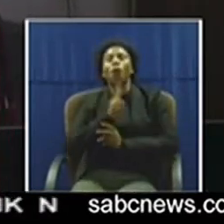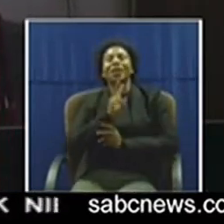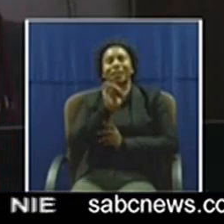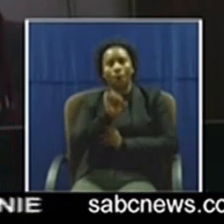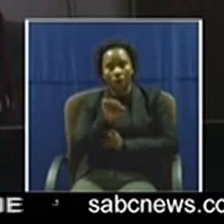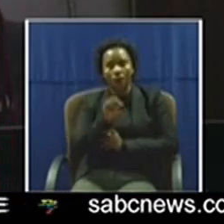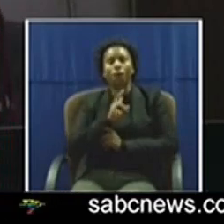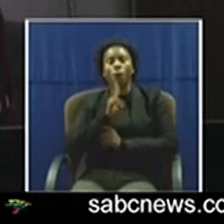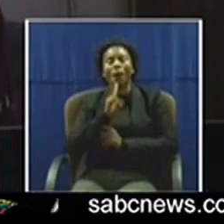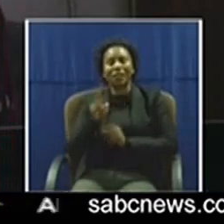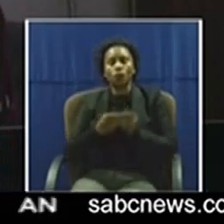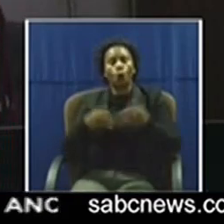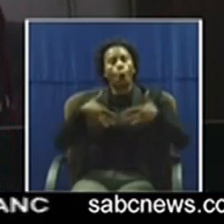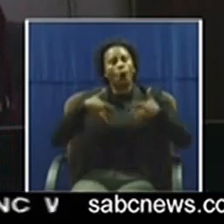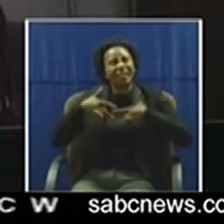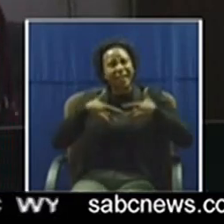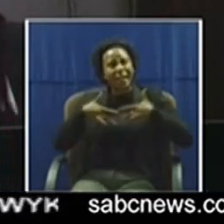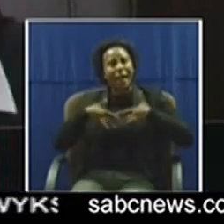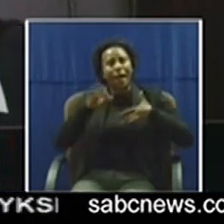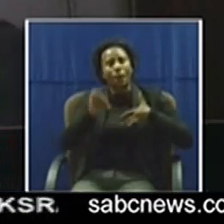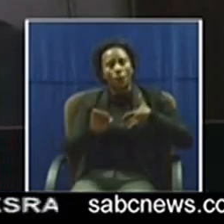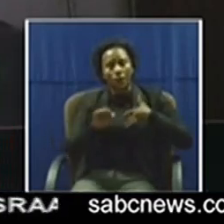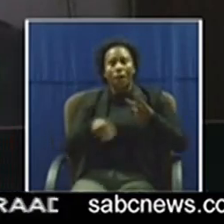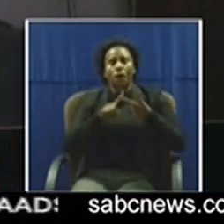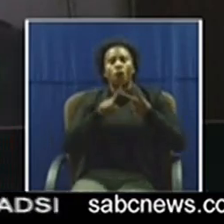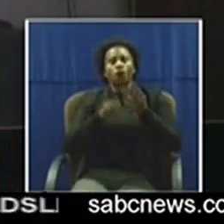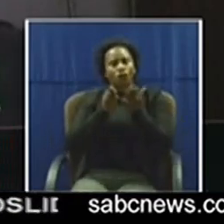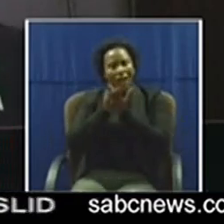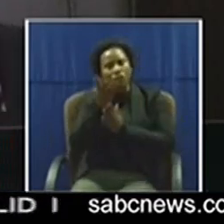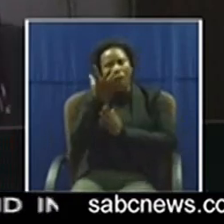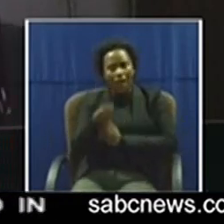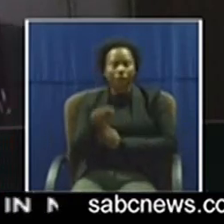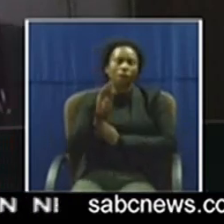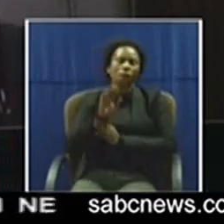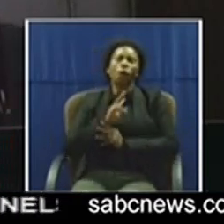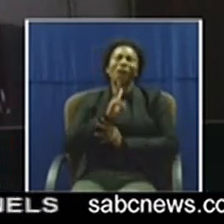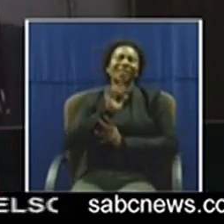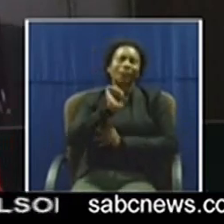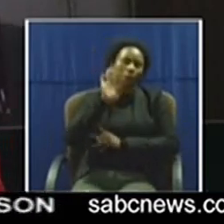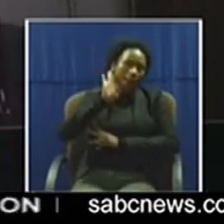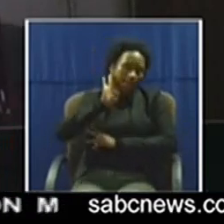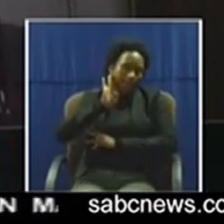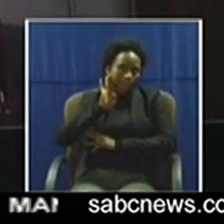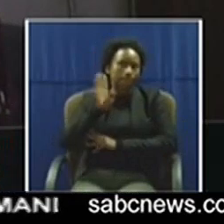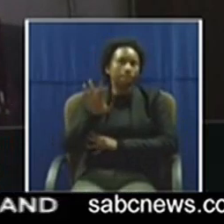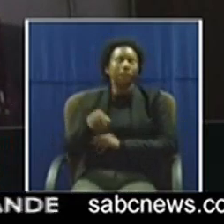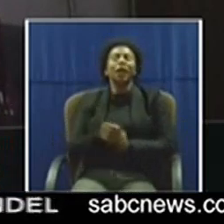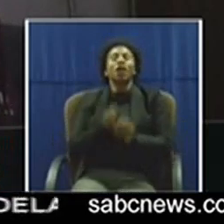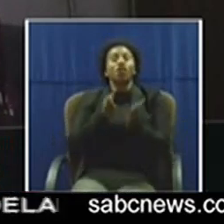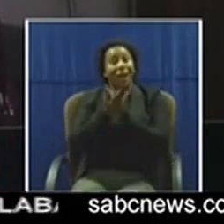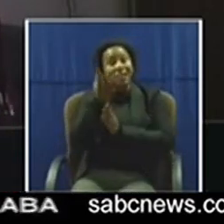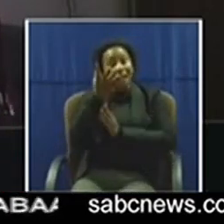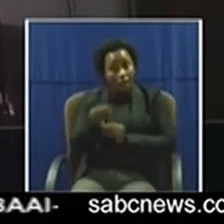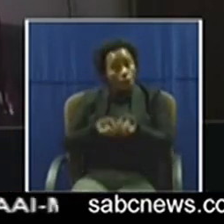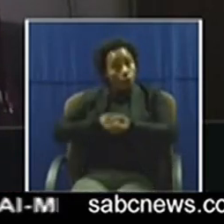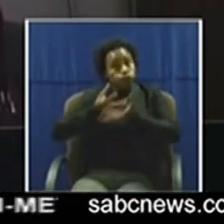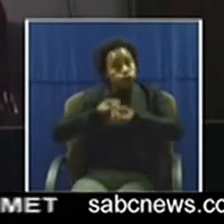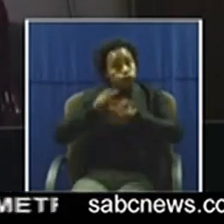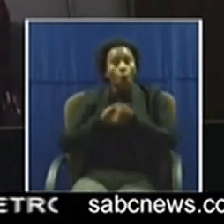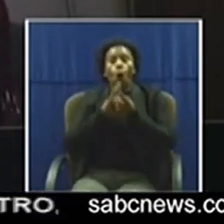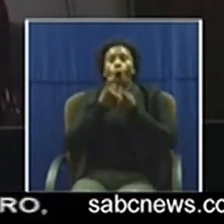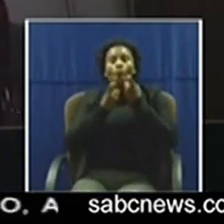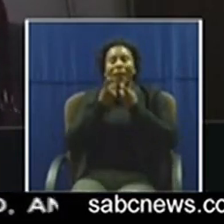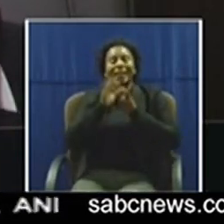voice their concerns. They have the right to have their voices heard. And they have the right to express their complaints and